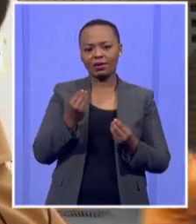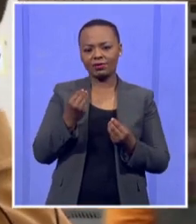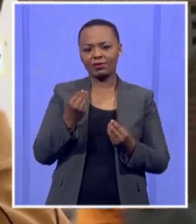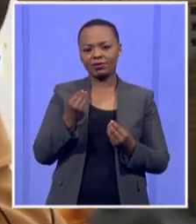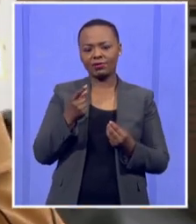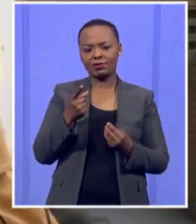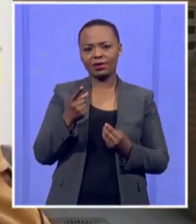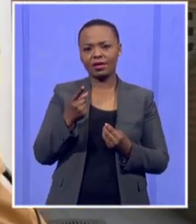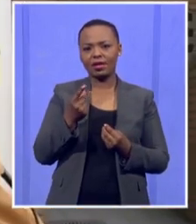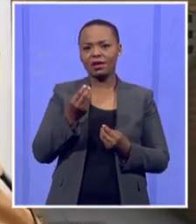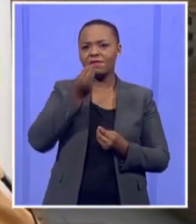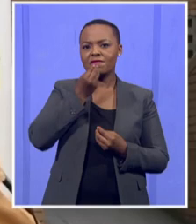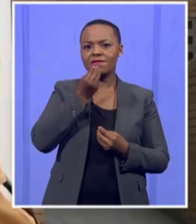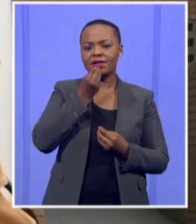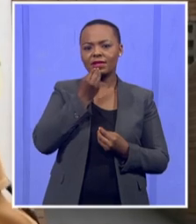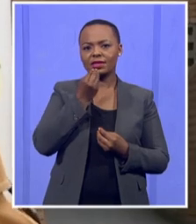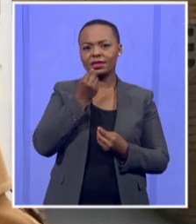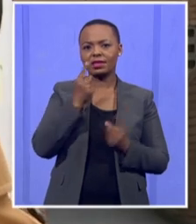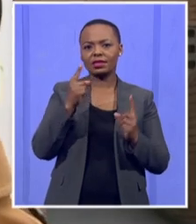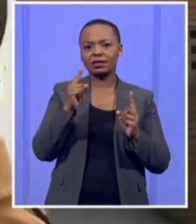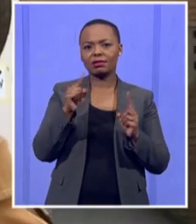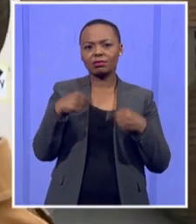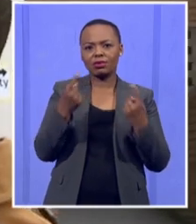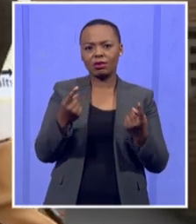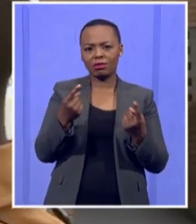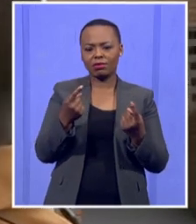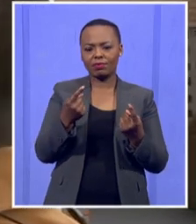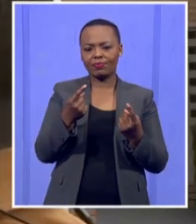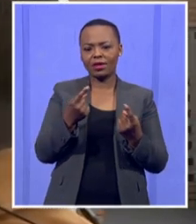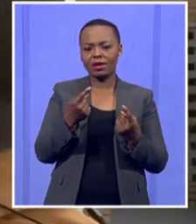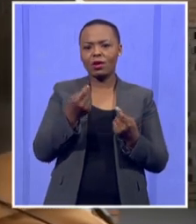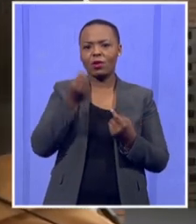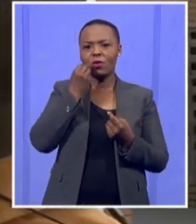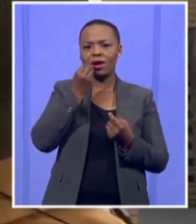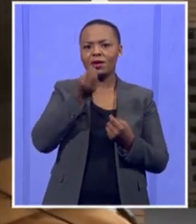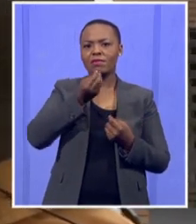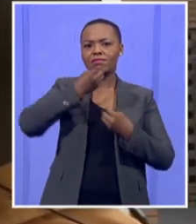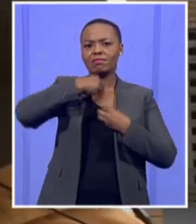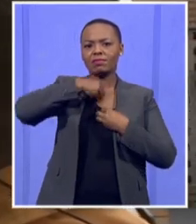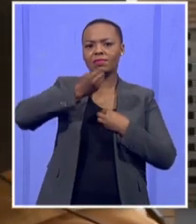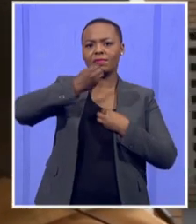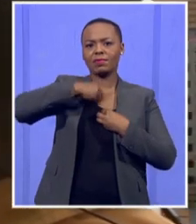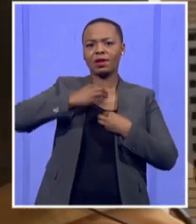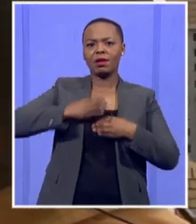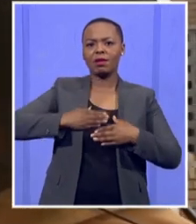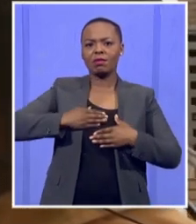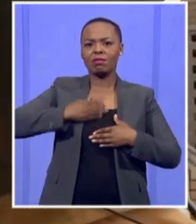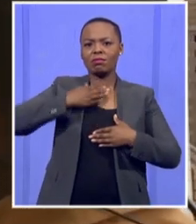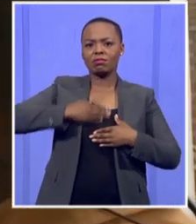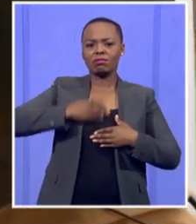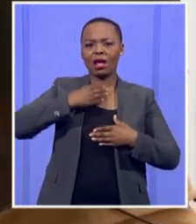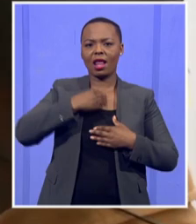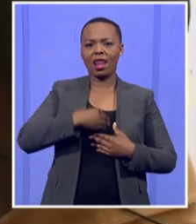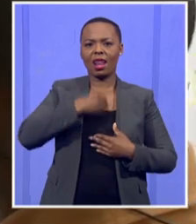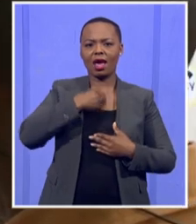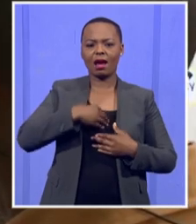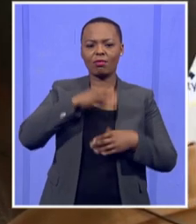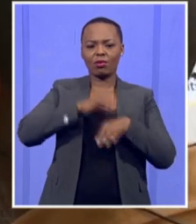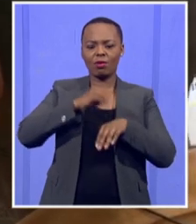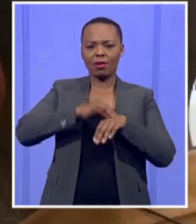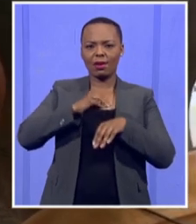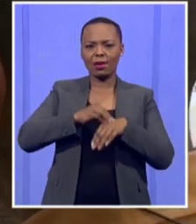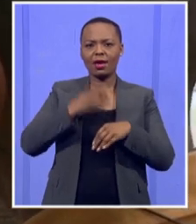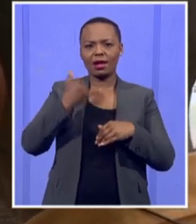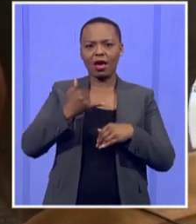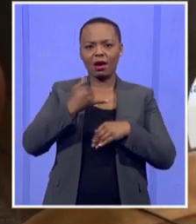feed themselves and their food goes up, they get lung problems and they cannot thrive. So we do an operation where we